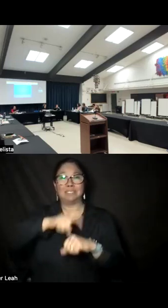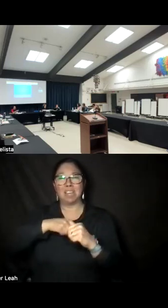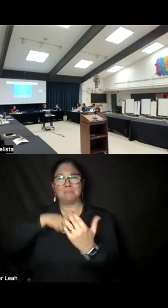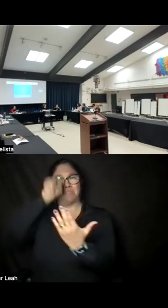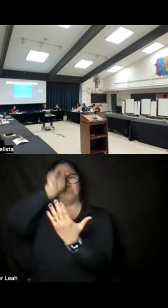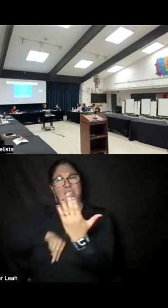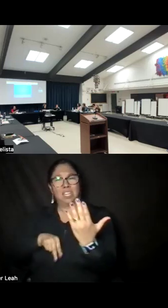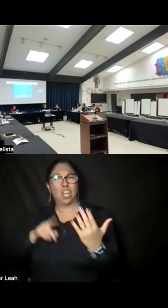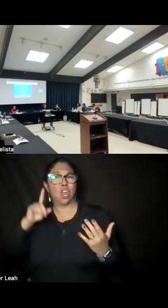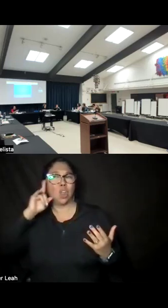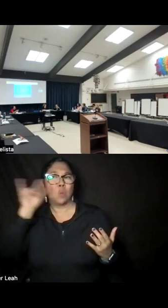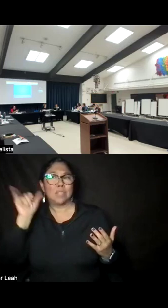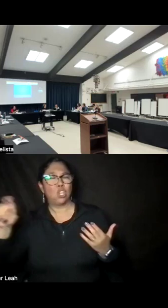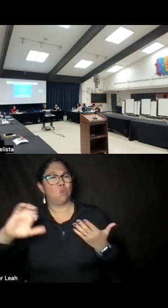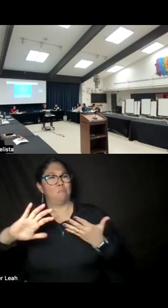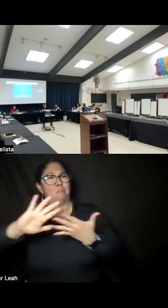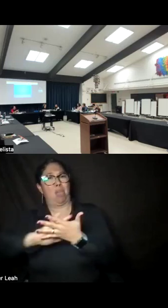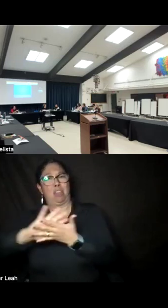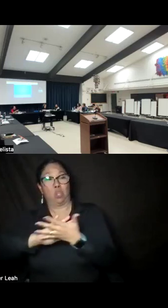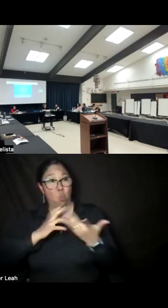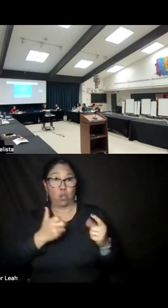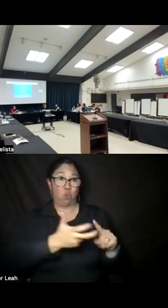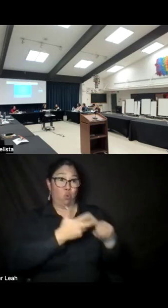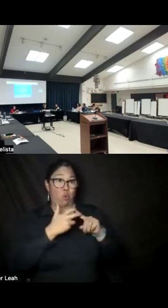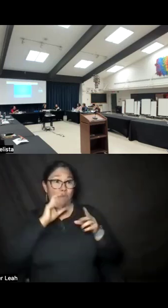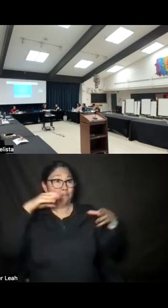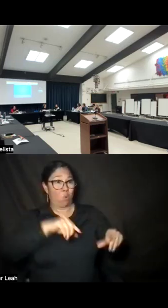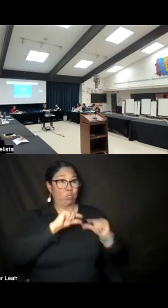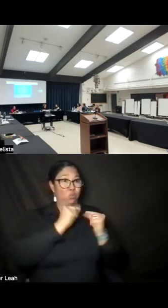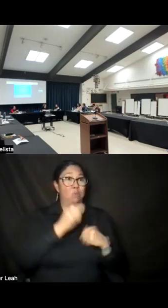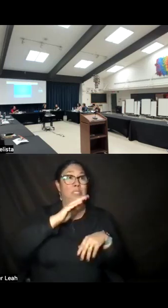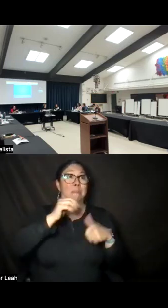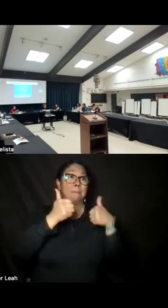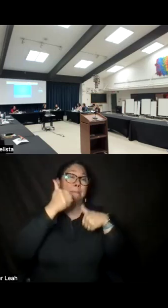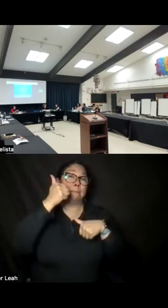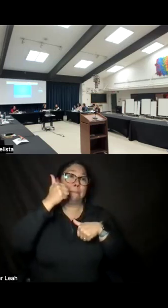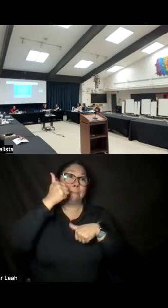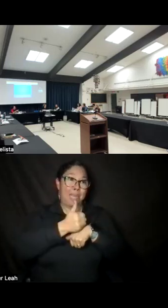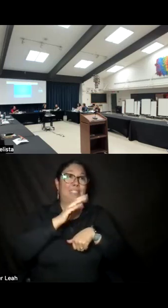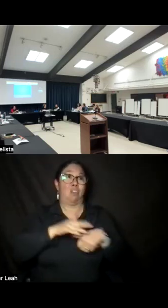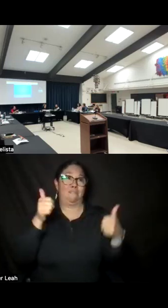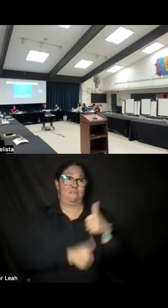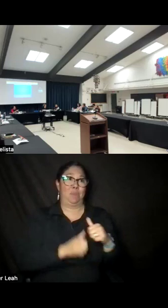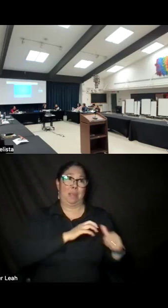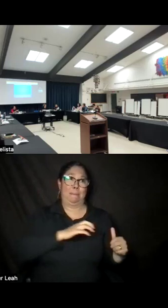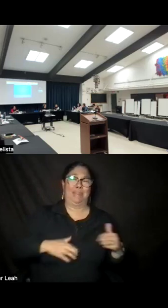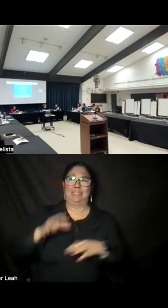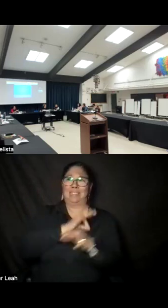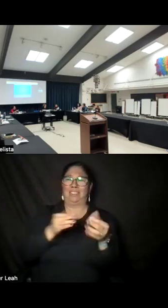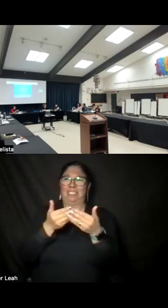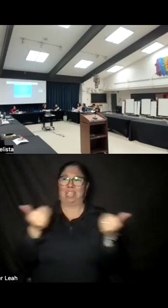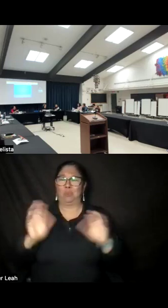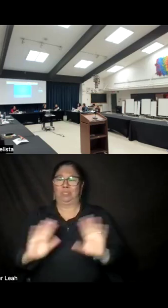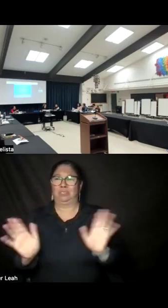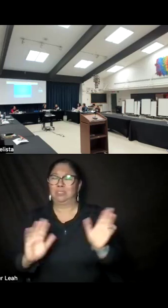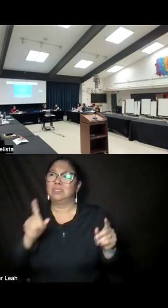you're muddling them, that you're trying to recruit for focus groups based on these subcommittees and not that the focus group is something separate,